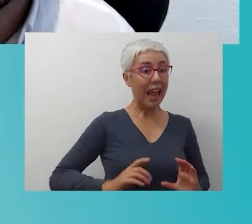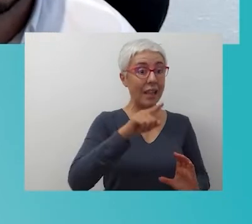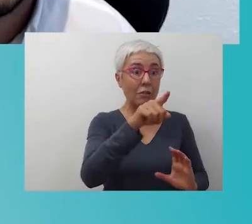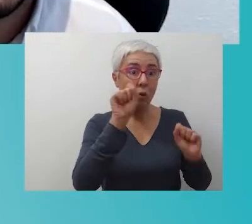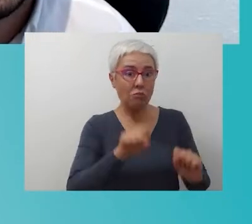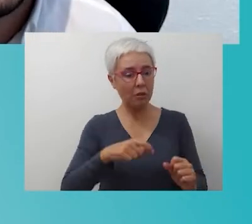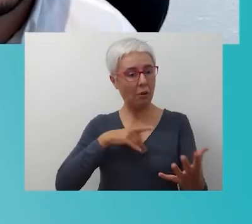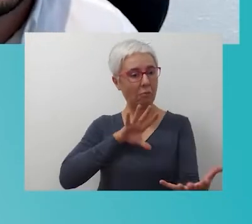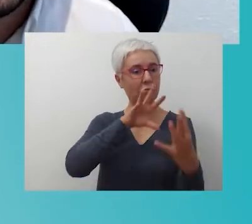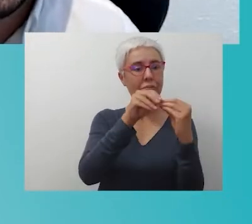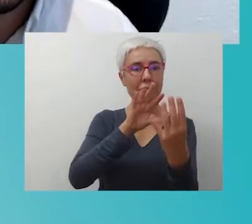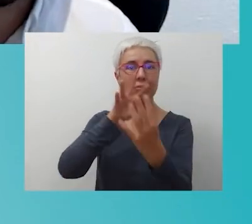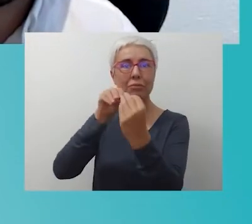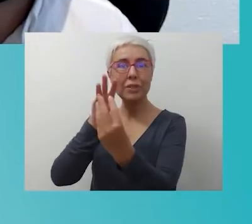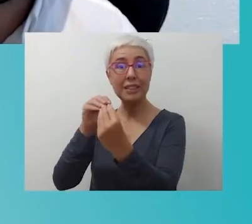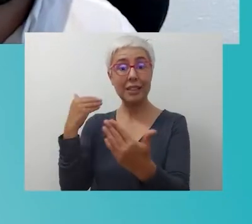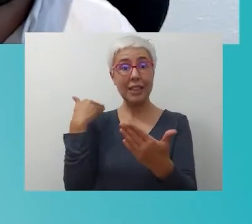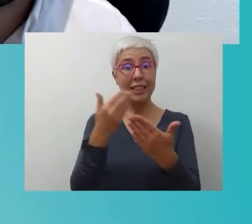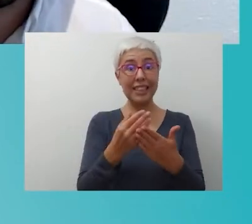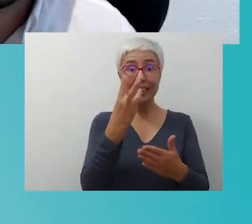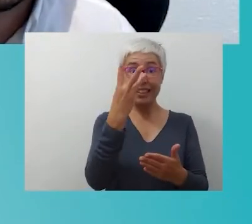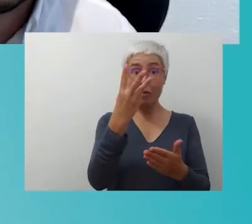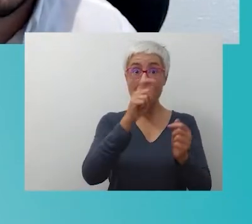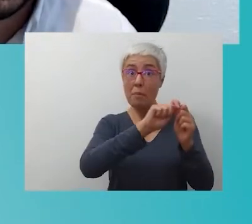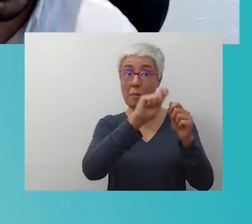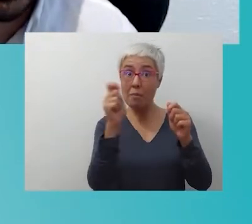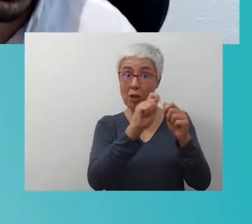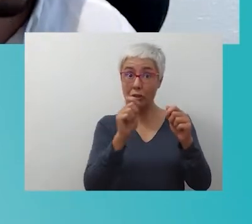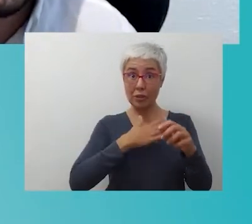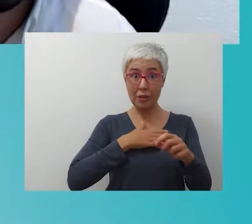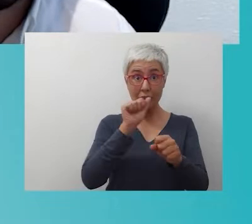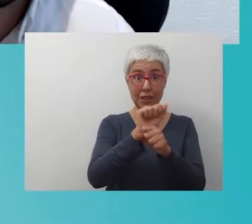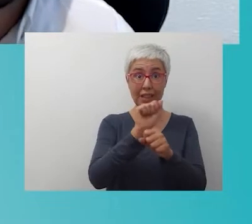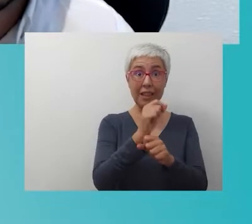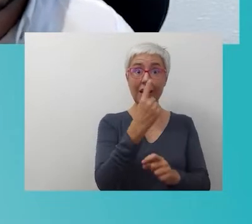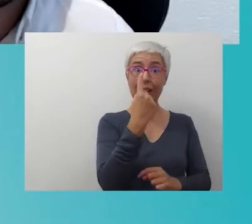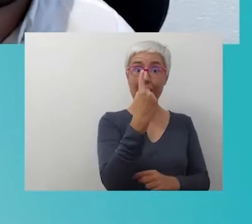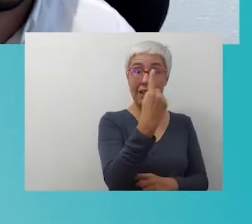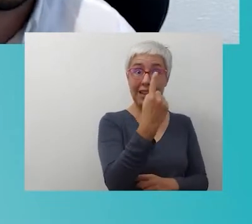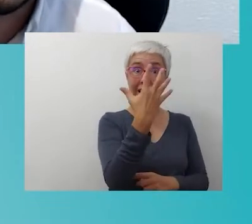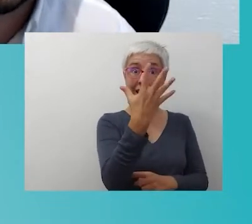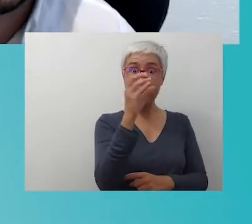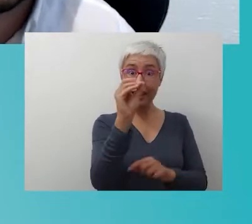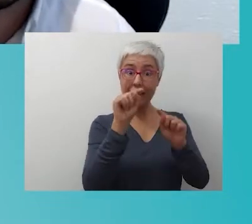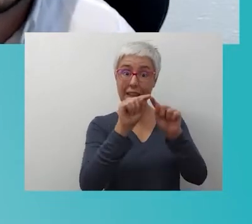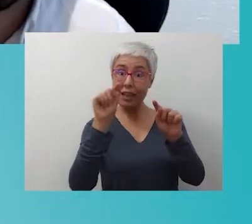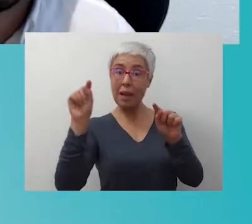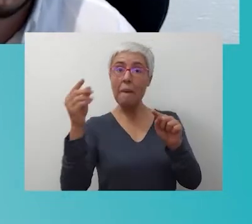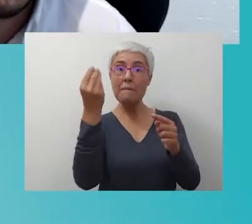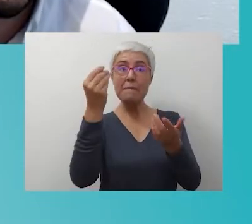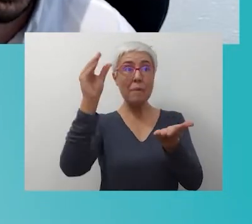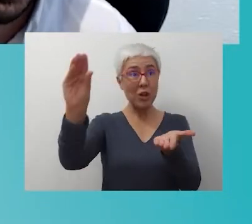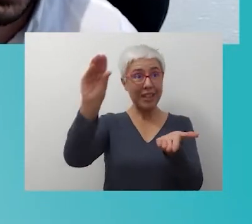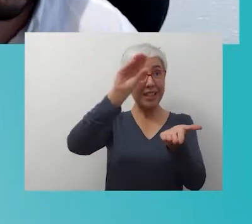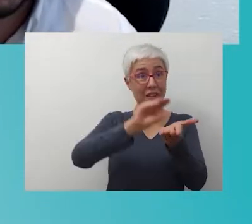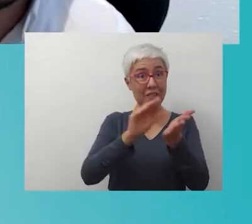needs. In our first 3 months of business, we have more than 100,000 euros approved